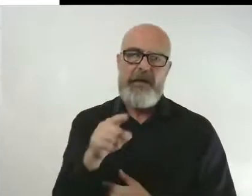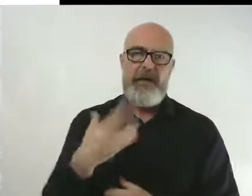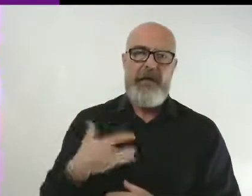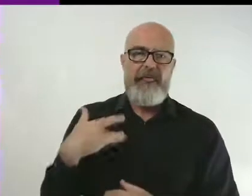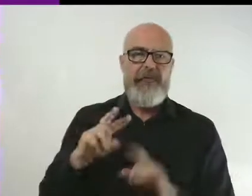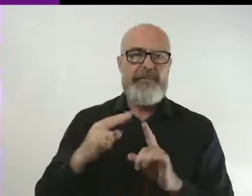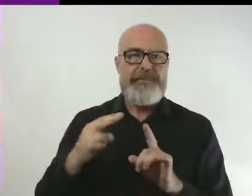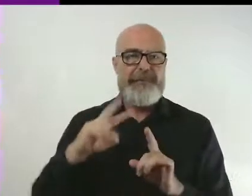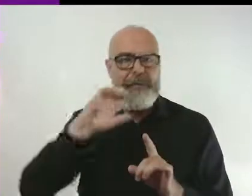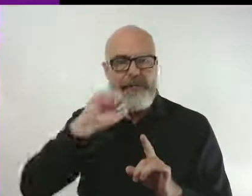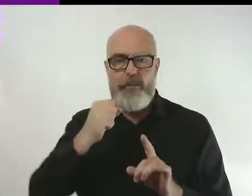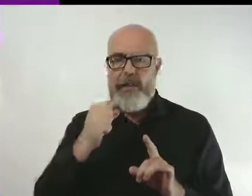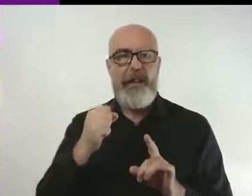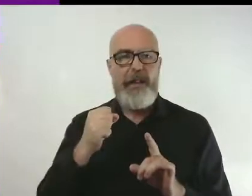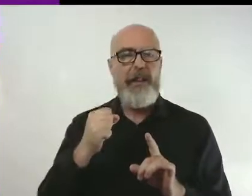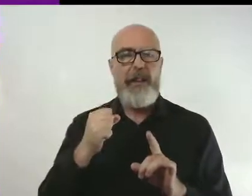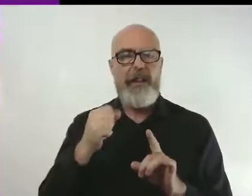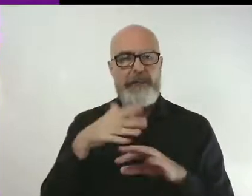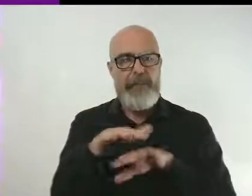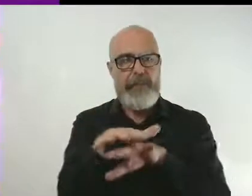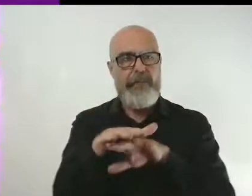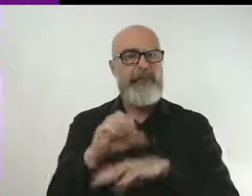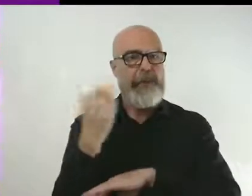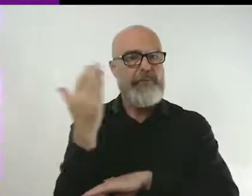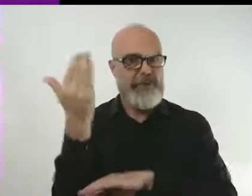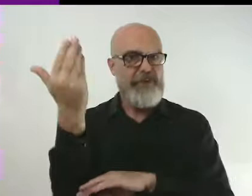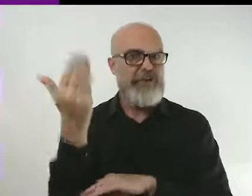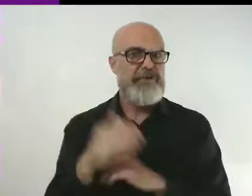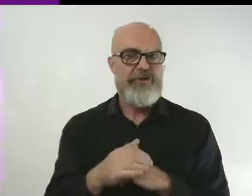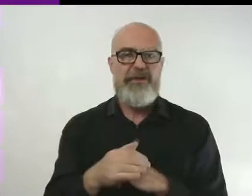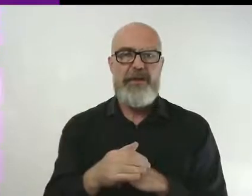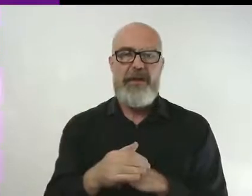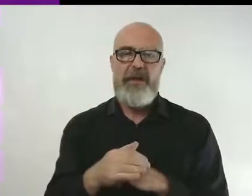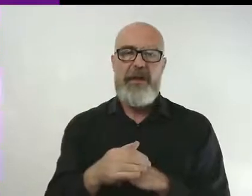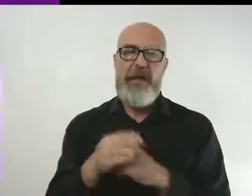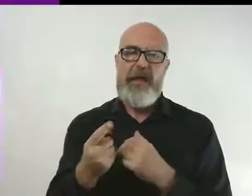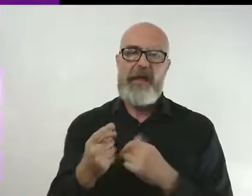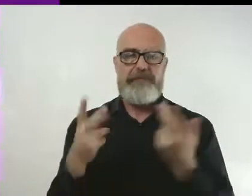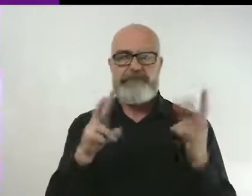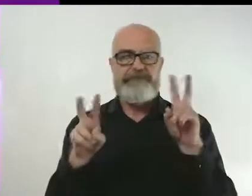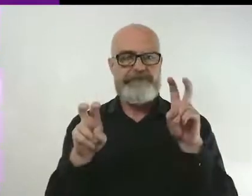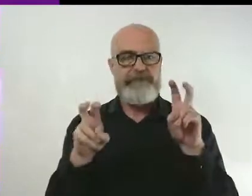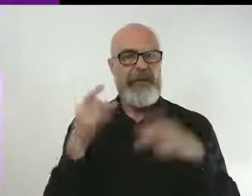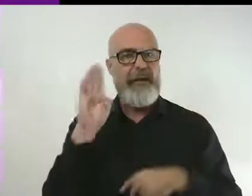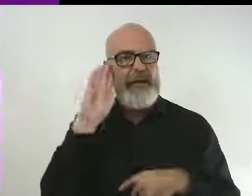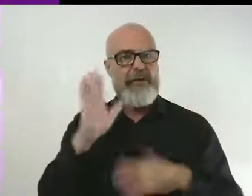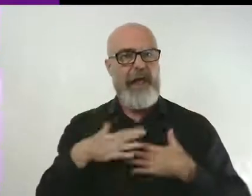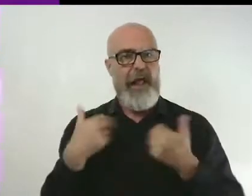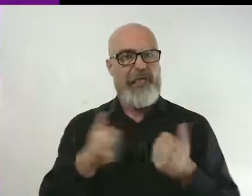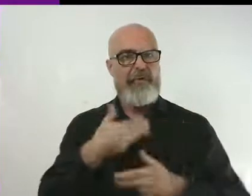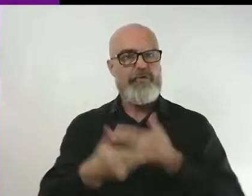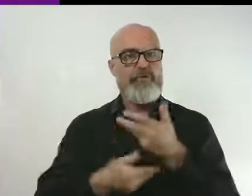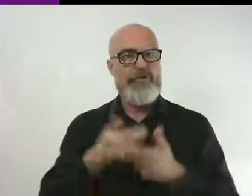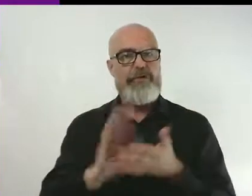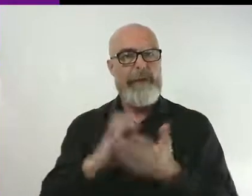services. This perspective will inform my presentation in our event today, which has the